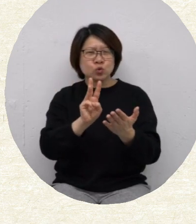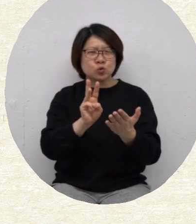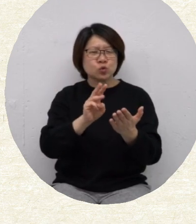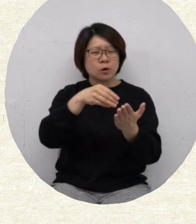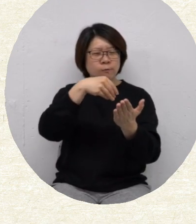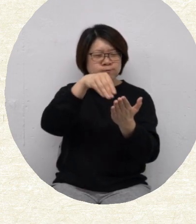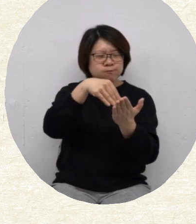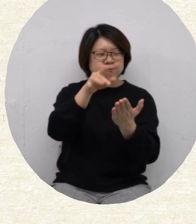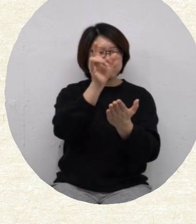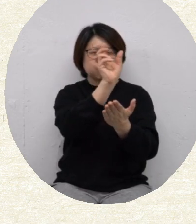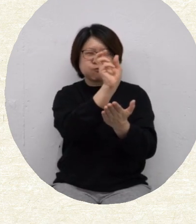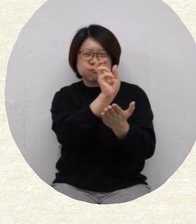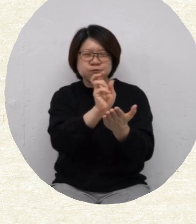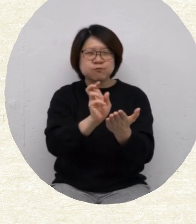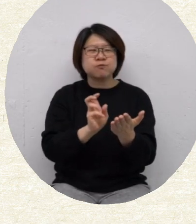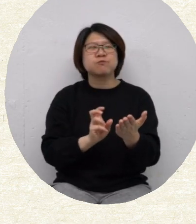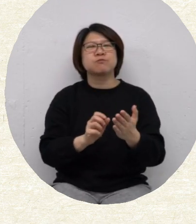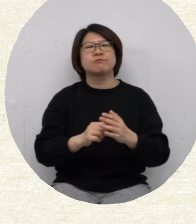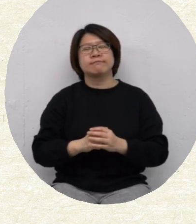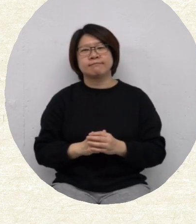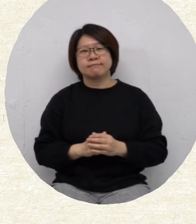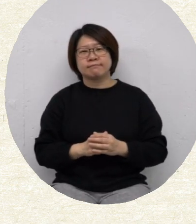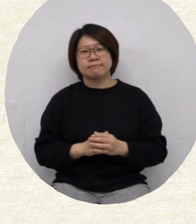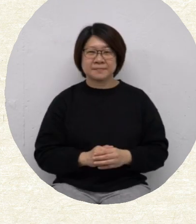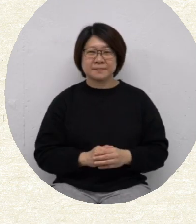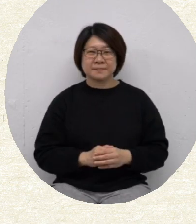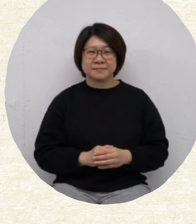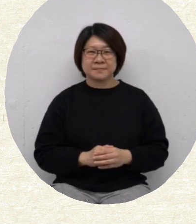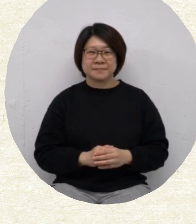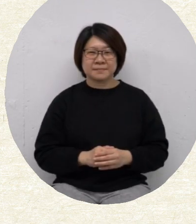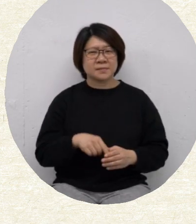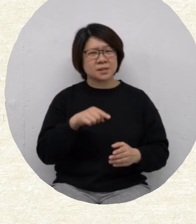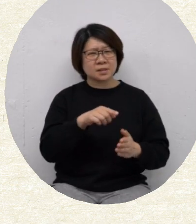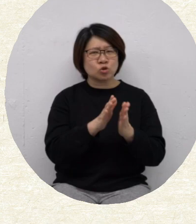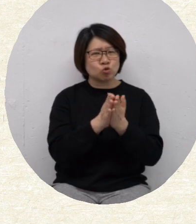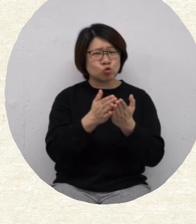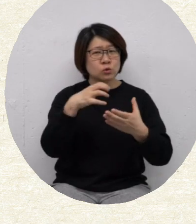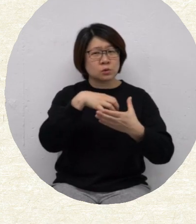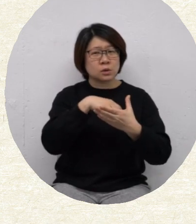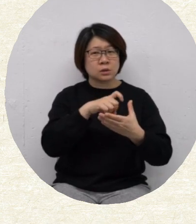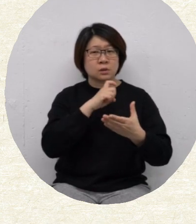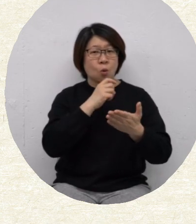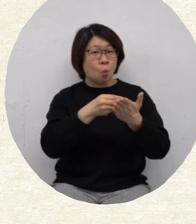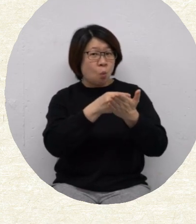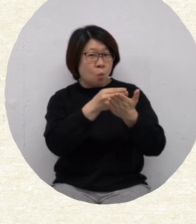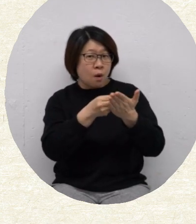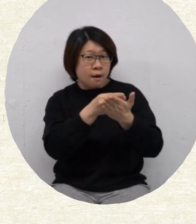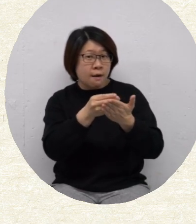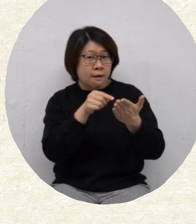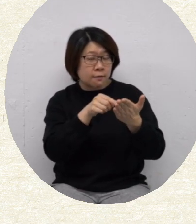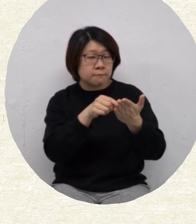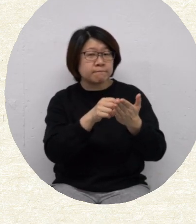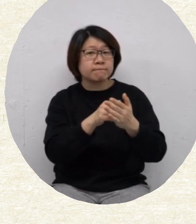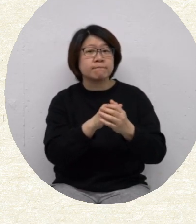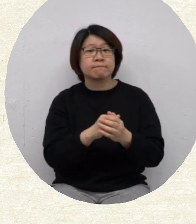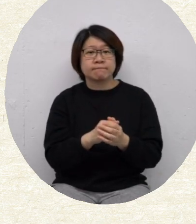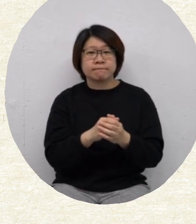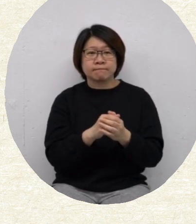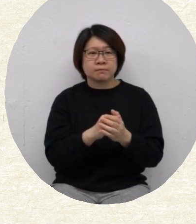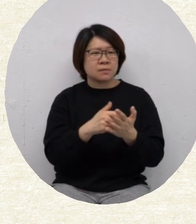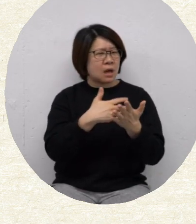all the different ways in which an artist can use brush strokes to depict various kinds of leaves on